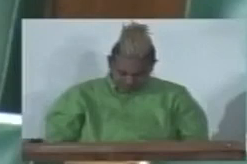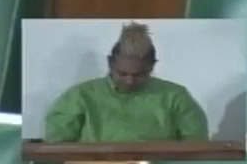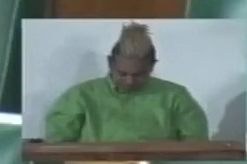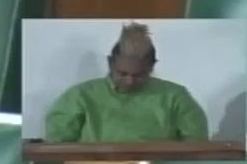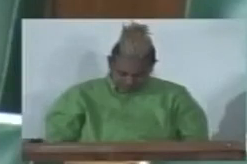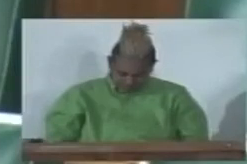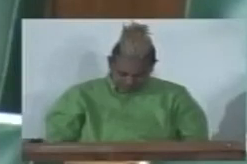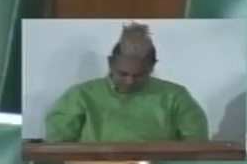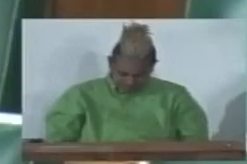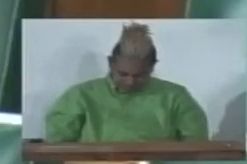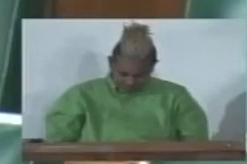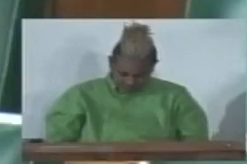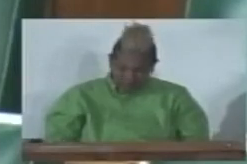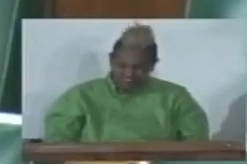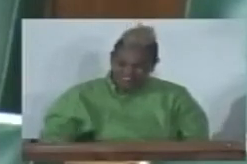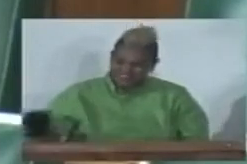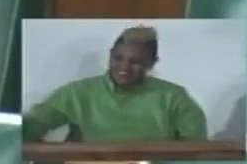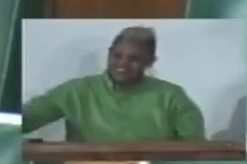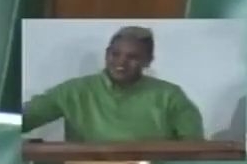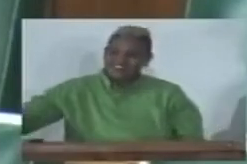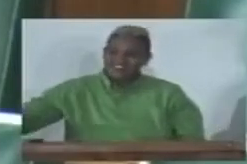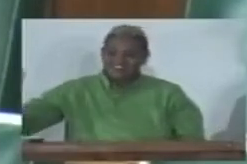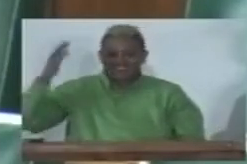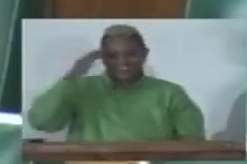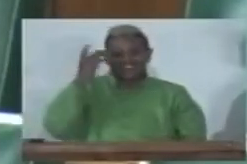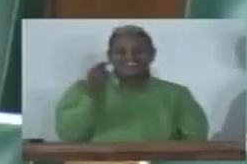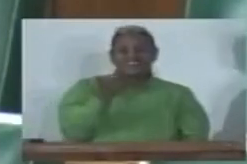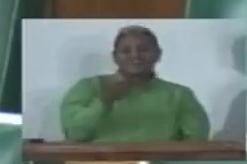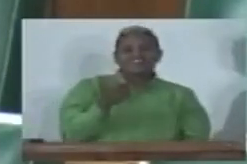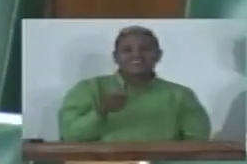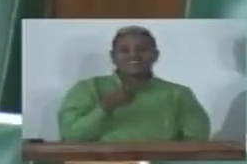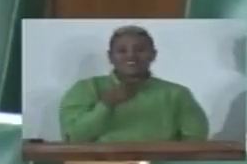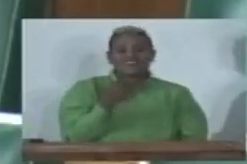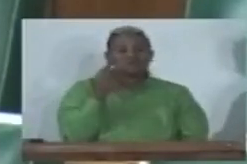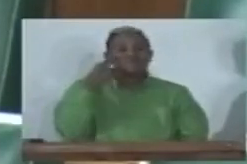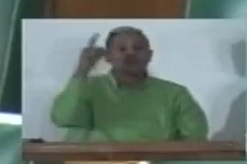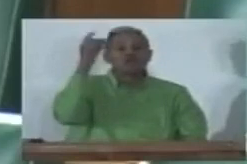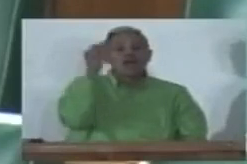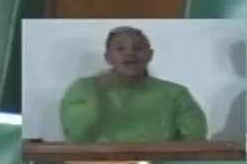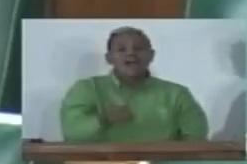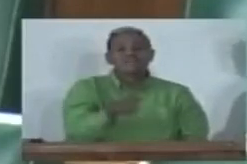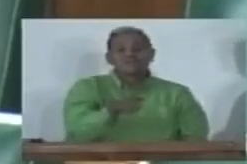yes. I know you can because you are very prosperous.